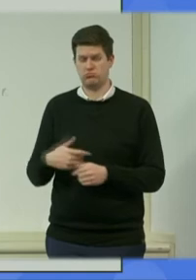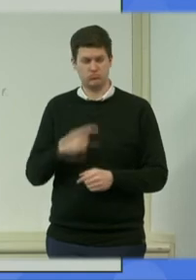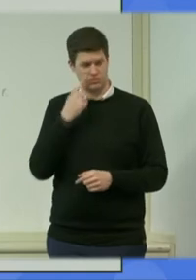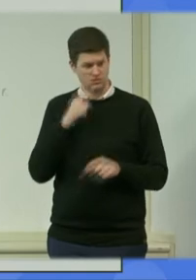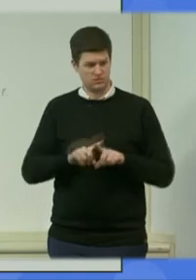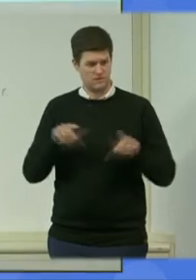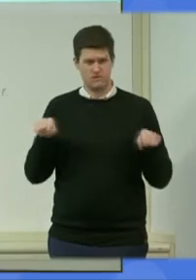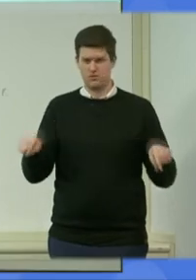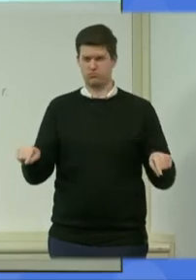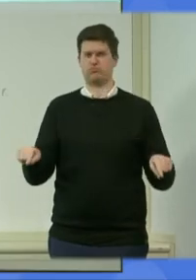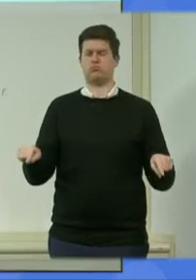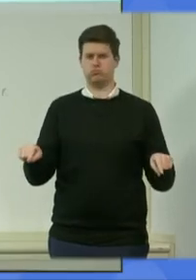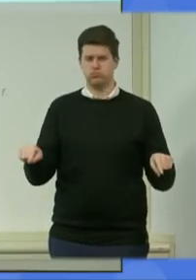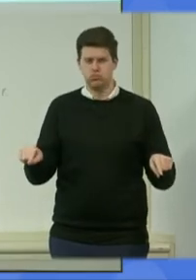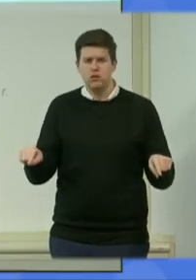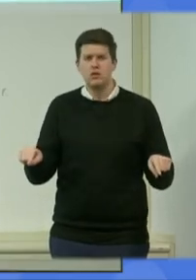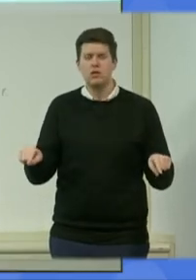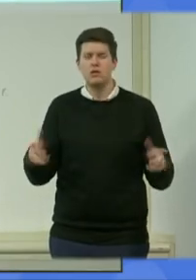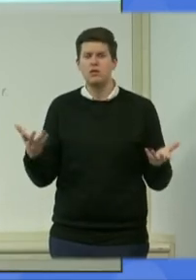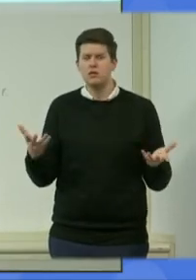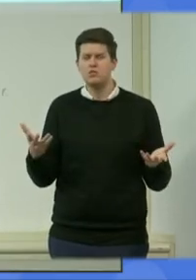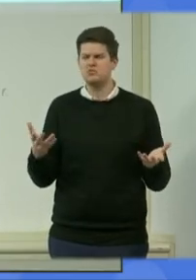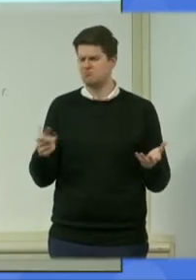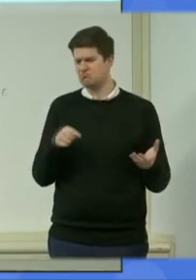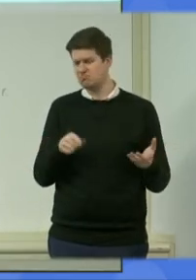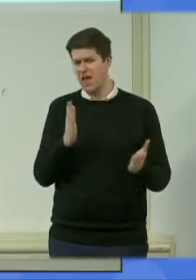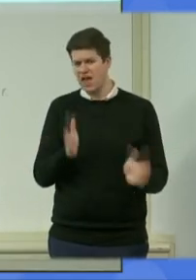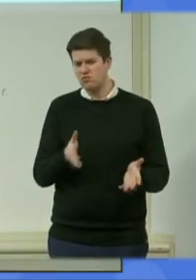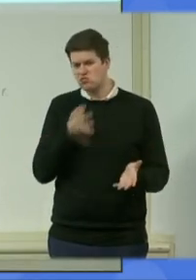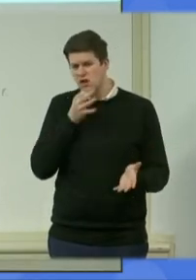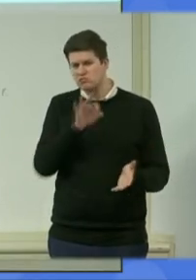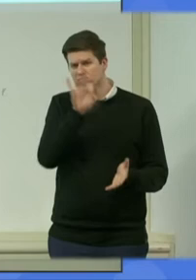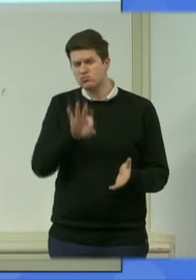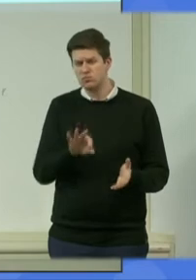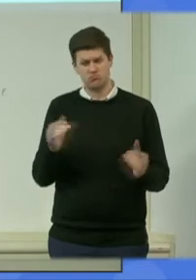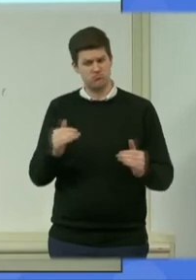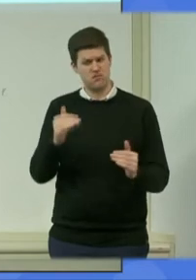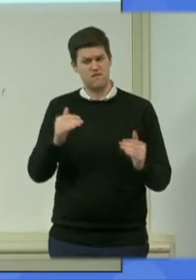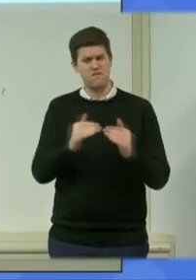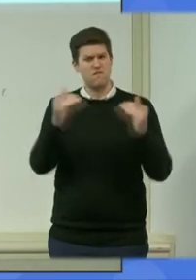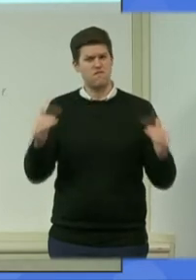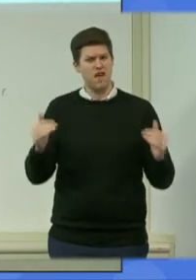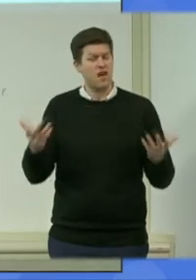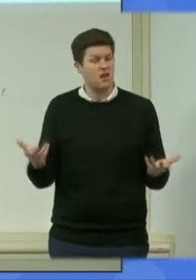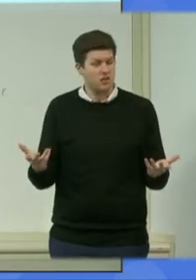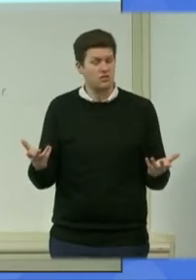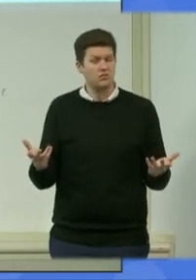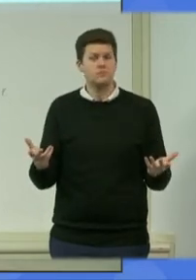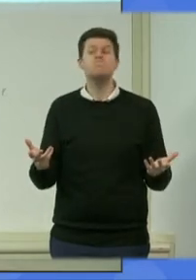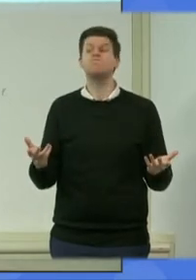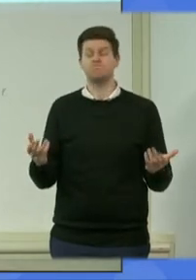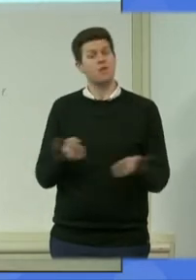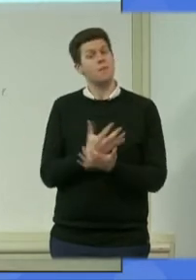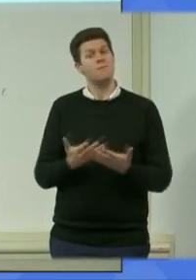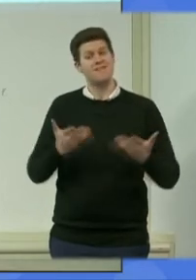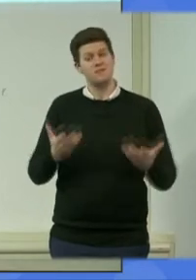of tax you pay. Now, that raises questions of fairness, and you're probably also unsurprised to find out that lots of people are now setting up little businesses to take advantage of